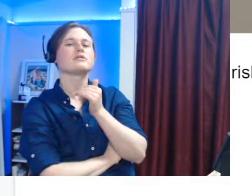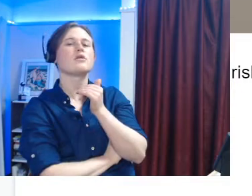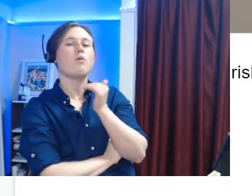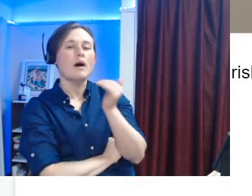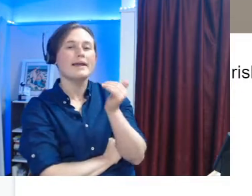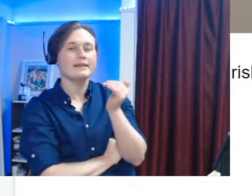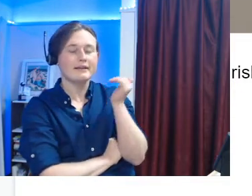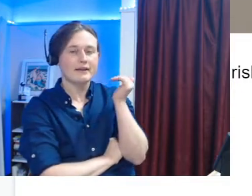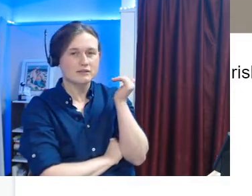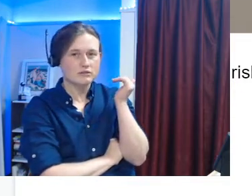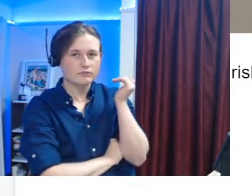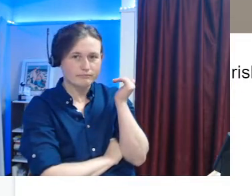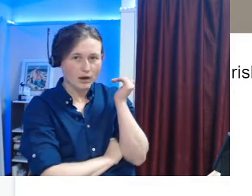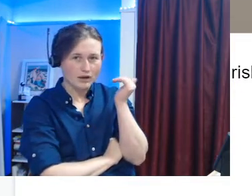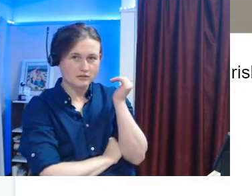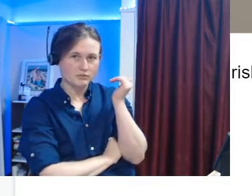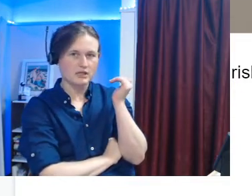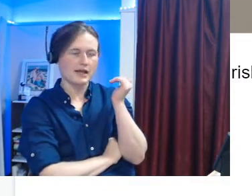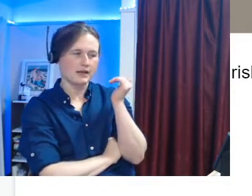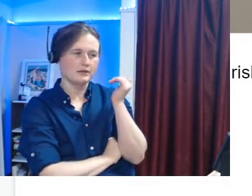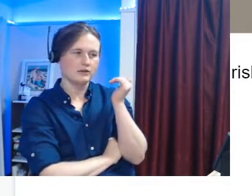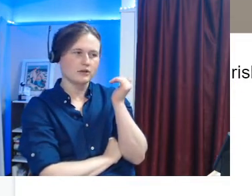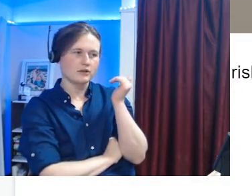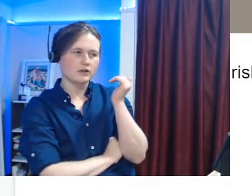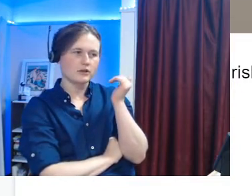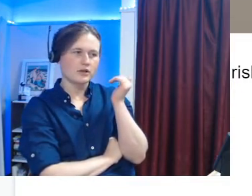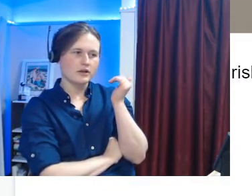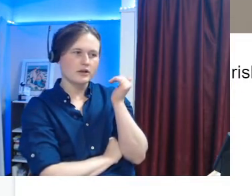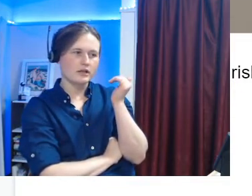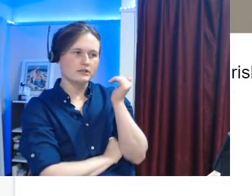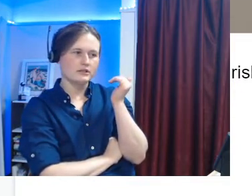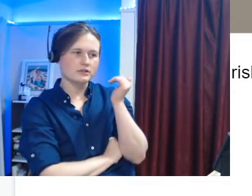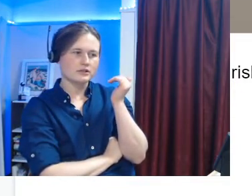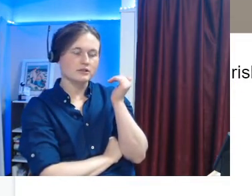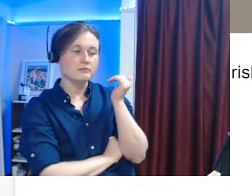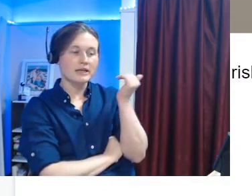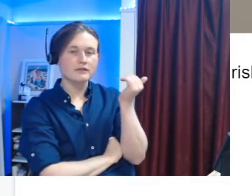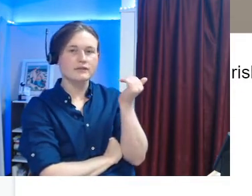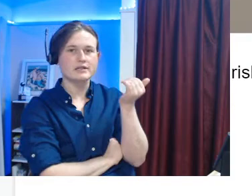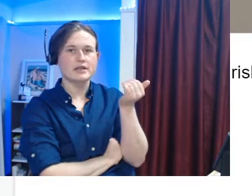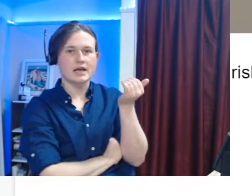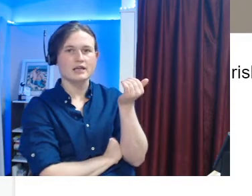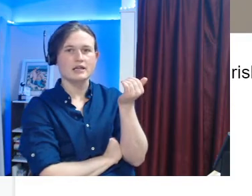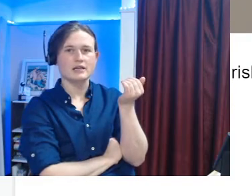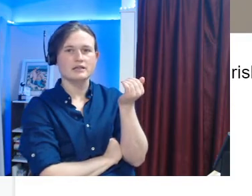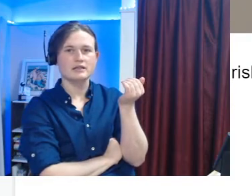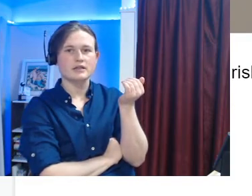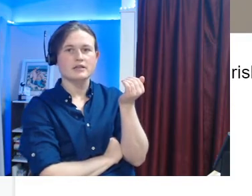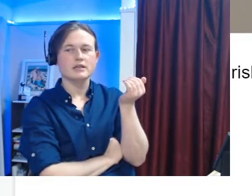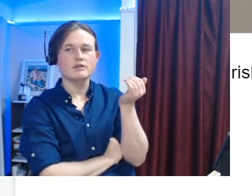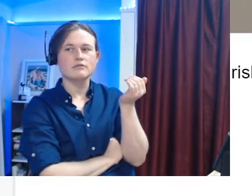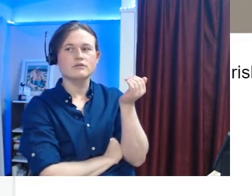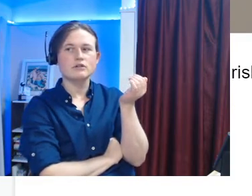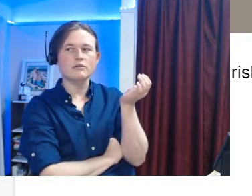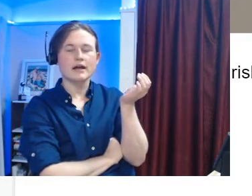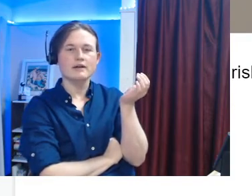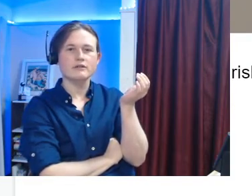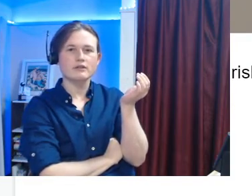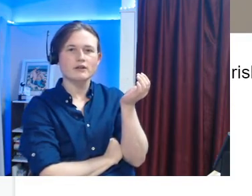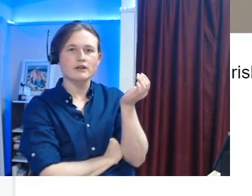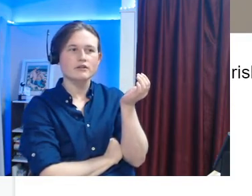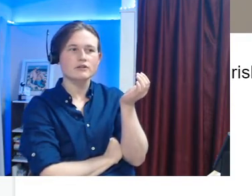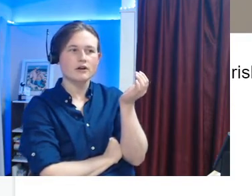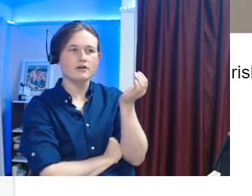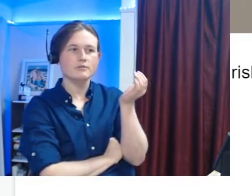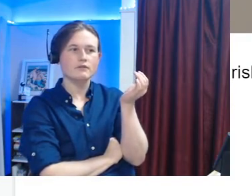problem as quietly as you possibly can and the benefit to that is that you don't